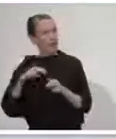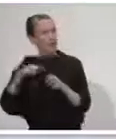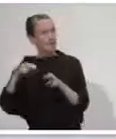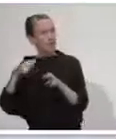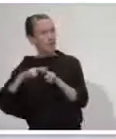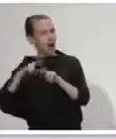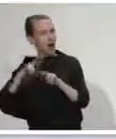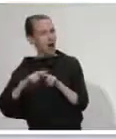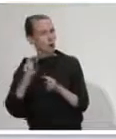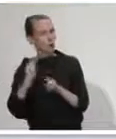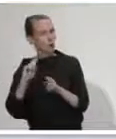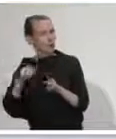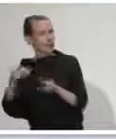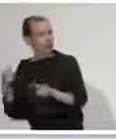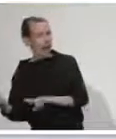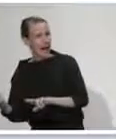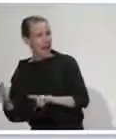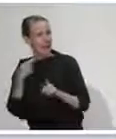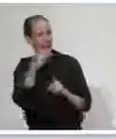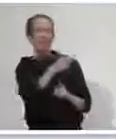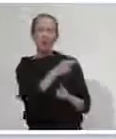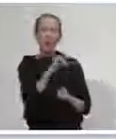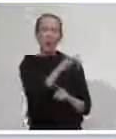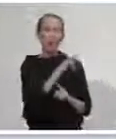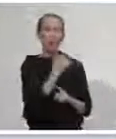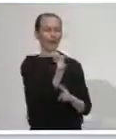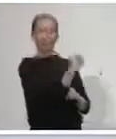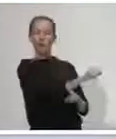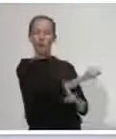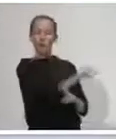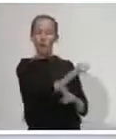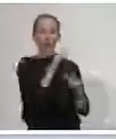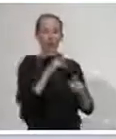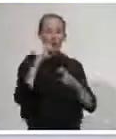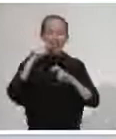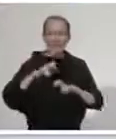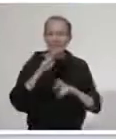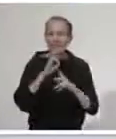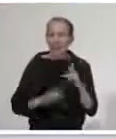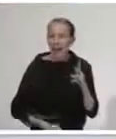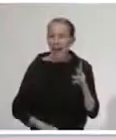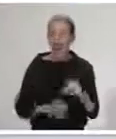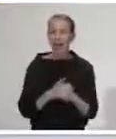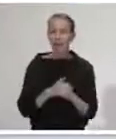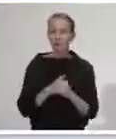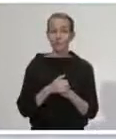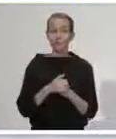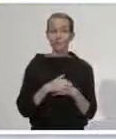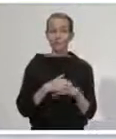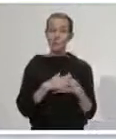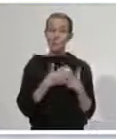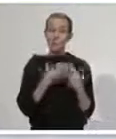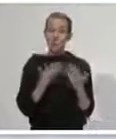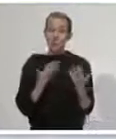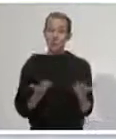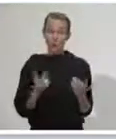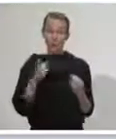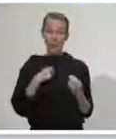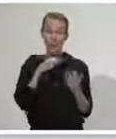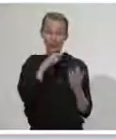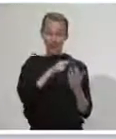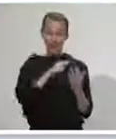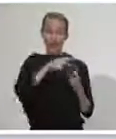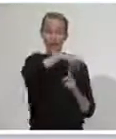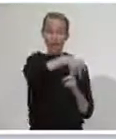from the Ministry of Health, though, sets out that there were 283 requests for an exemption to the conditions of